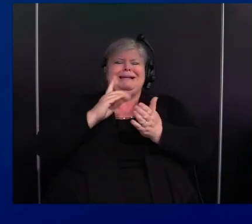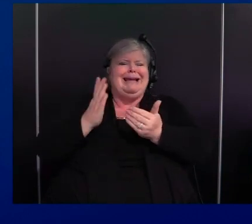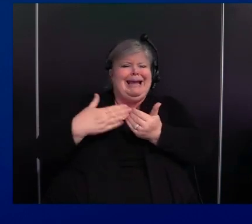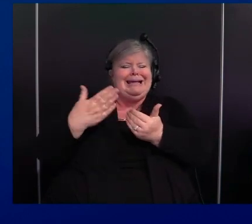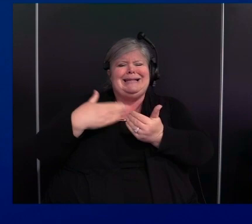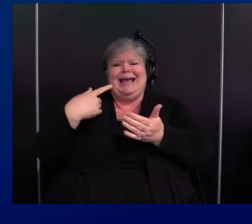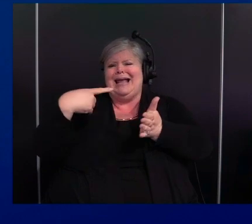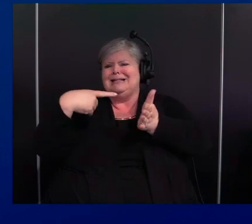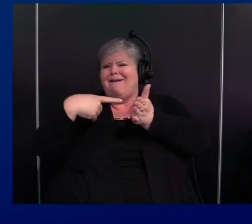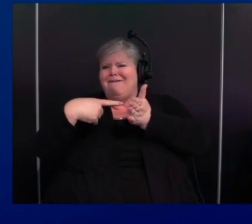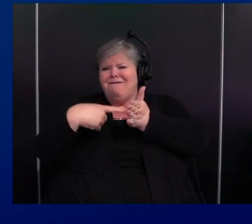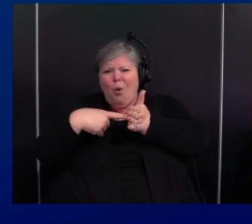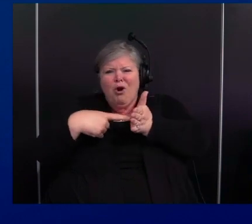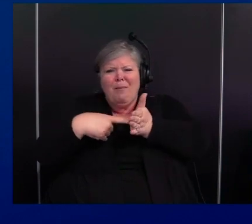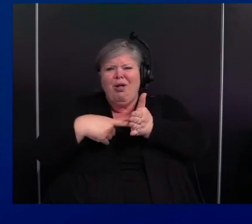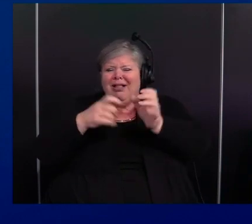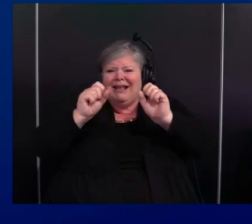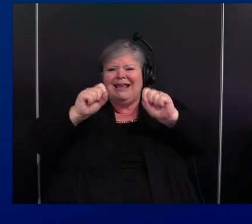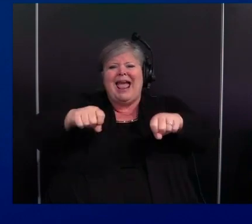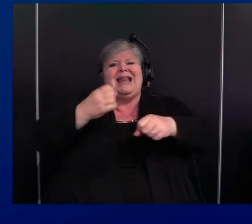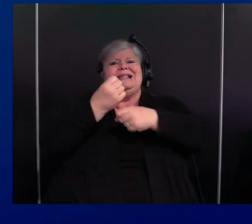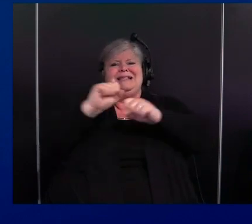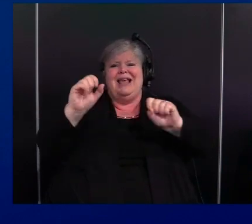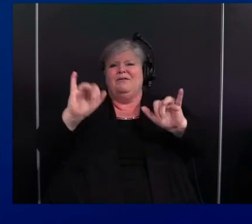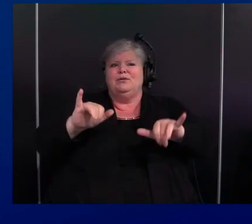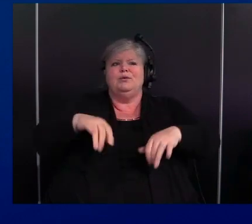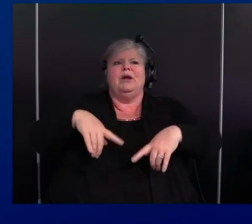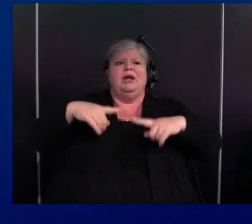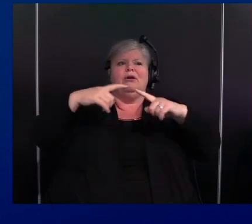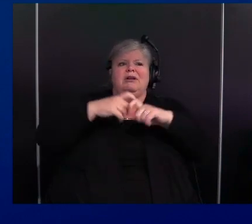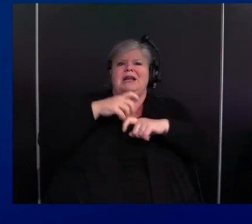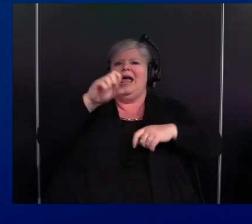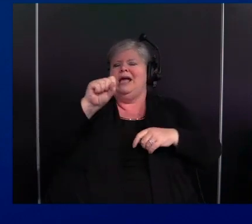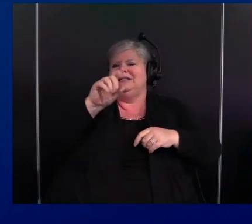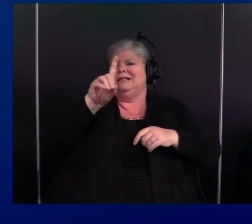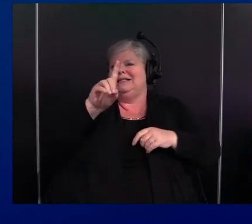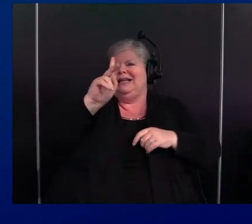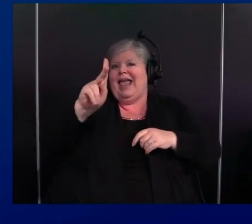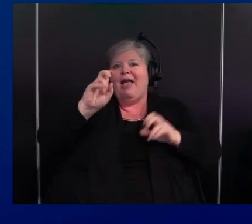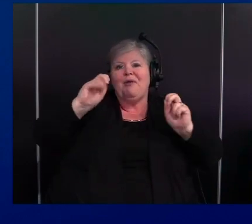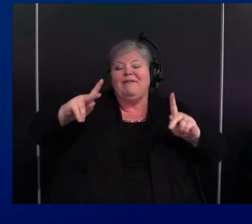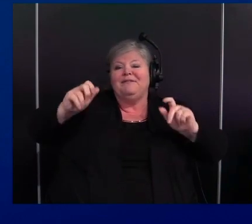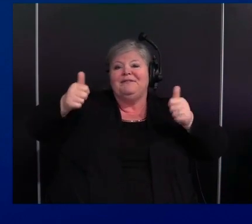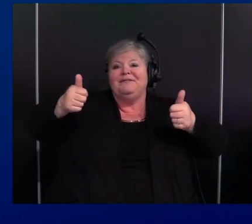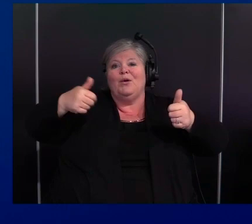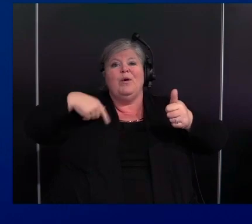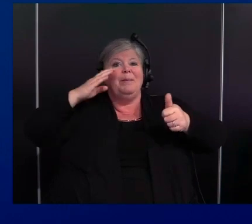it's incredibly safe and secure. Encryption SDK. I'll drop that one too. Yeah. All right. Good.